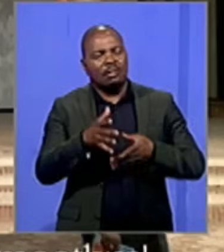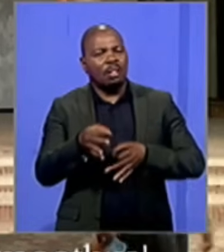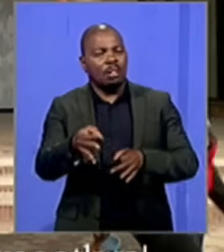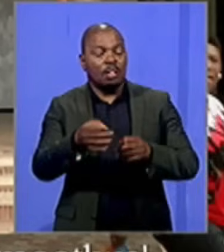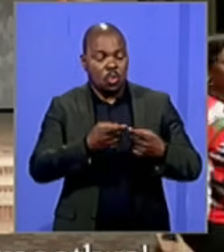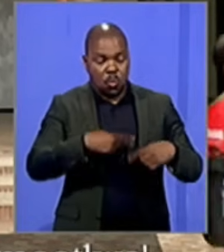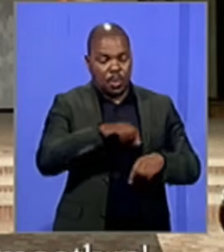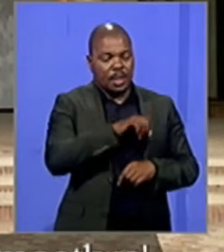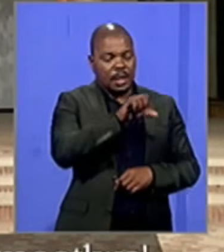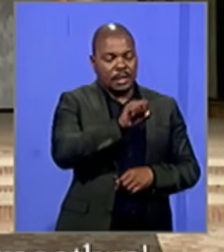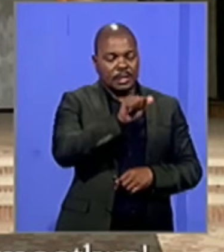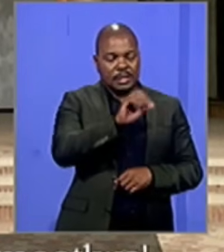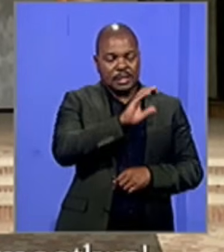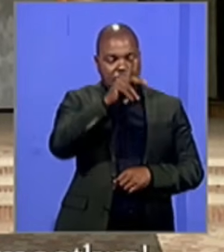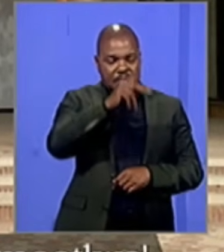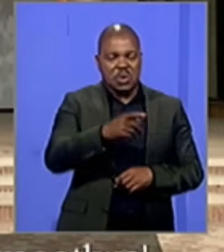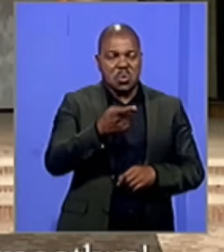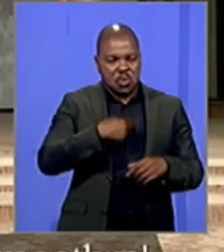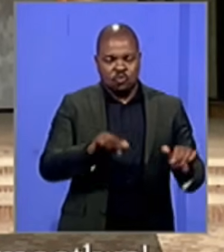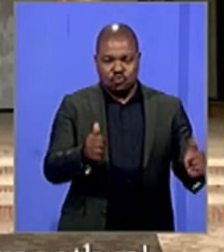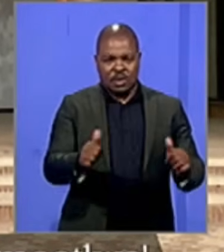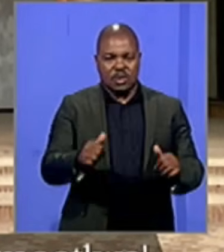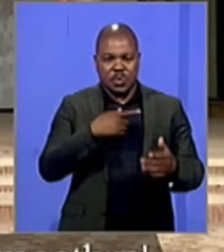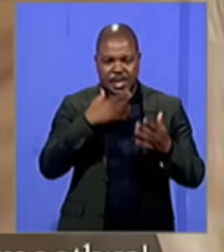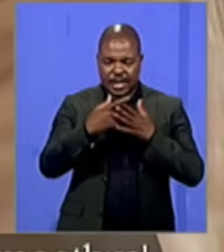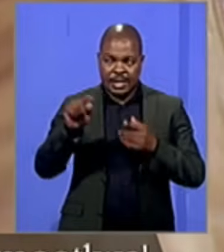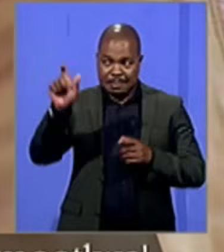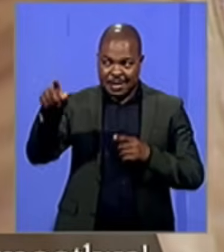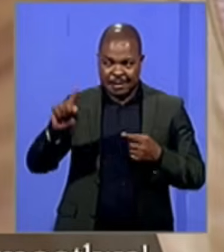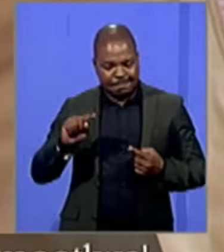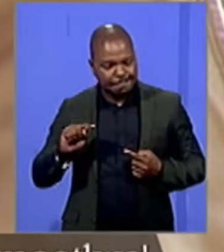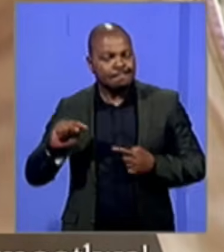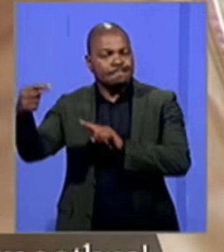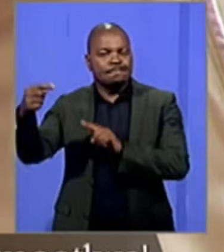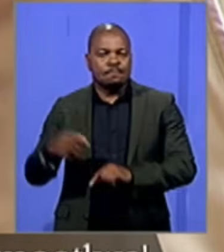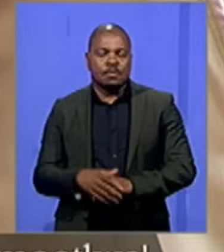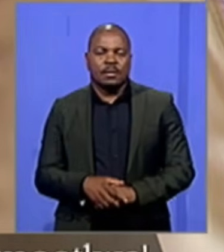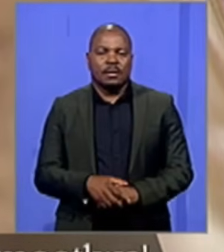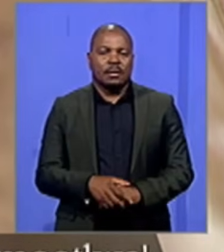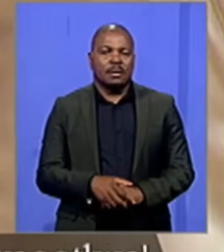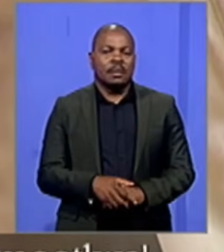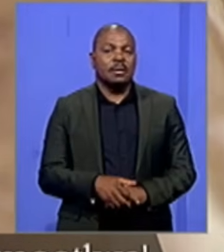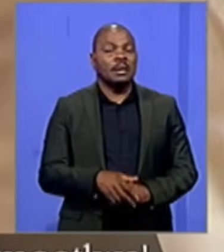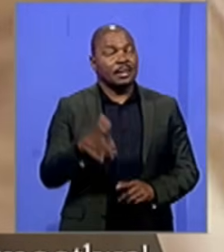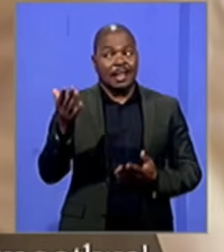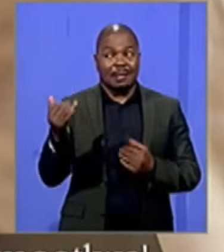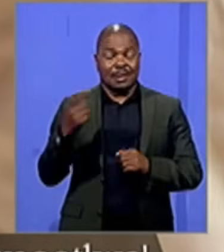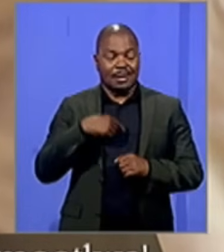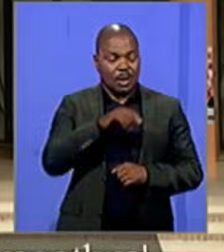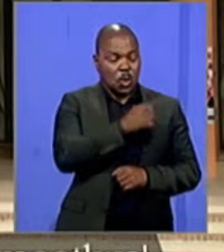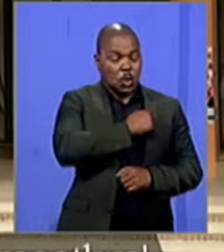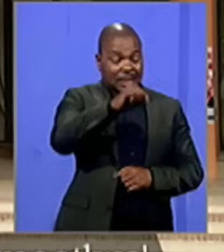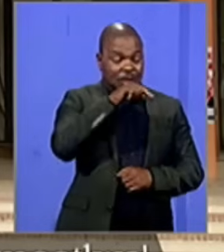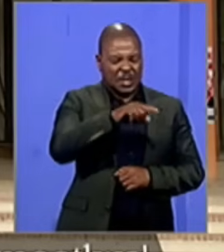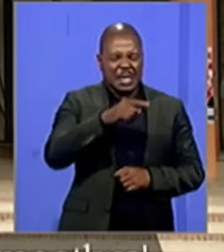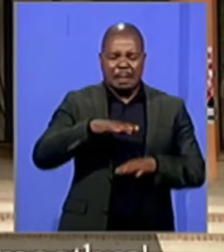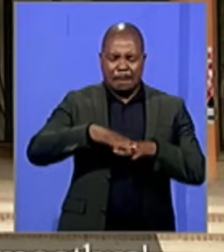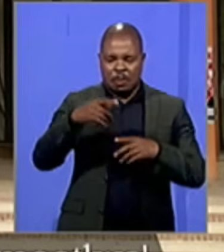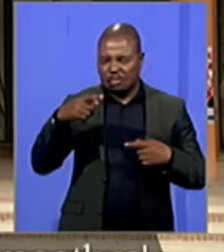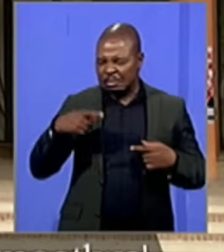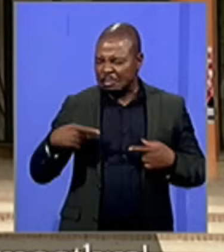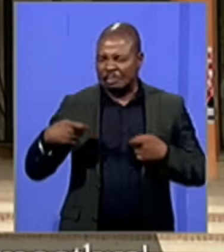Communist Party is more than ready to take that person heads on. They can expect a big fight from COSATU